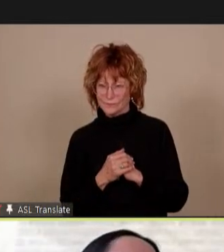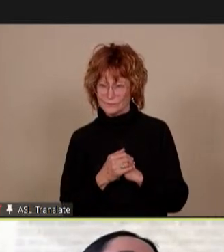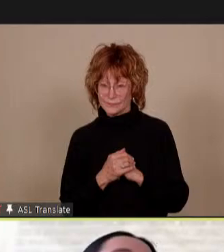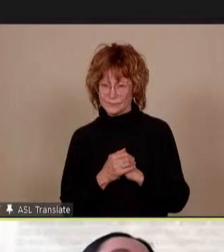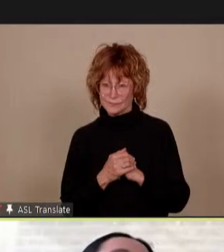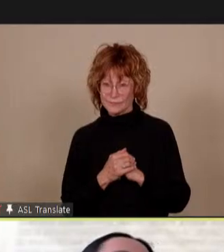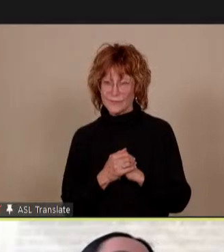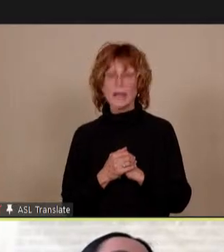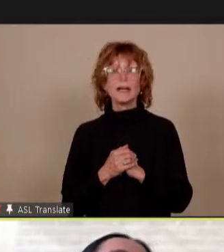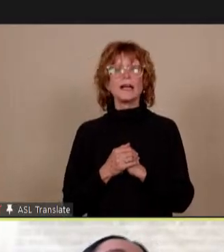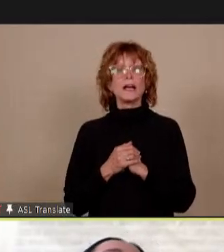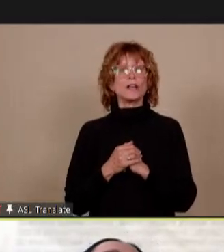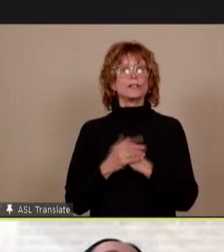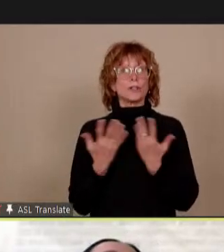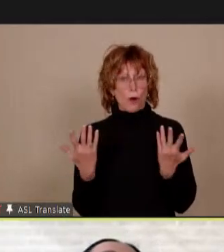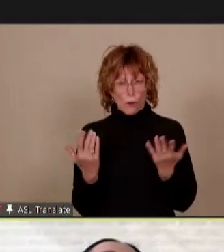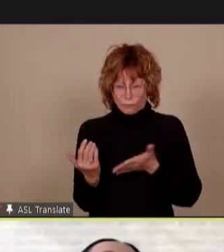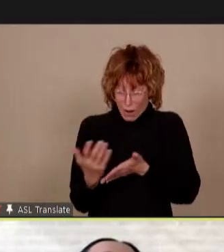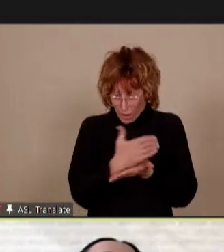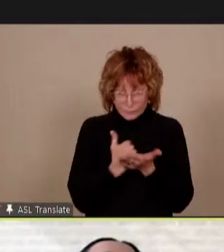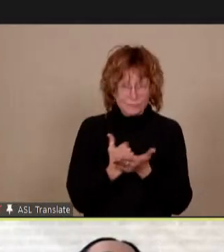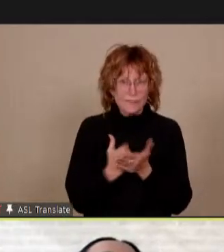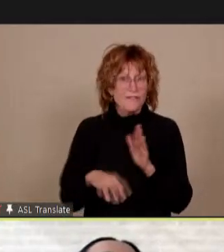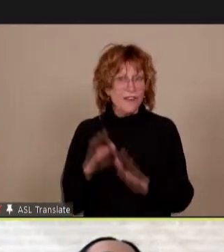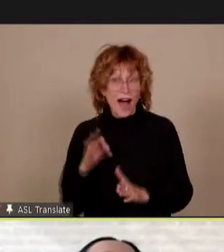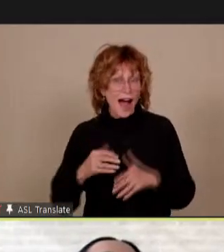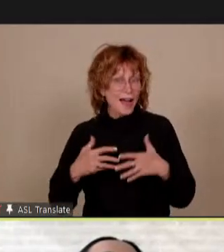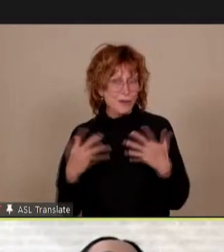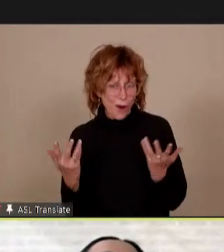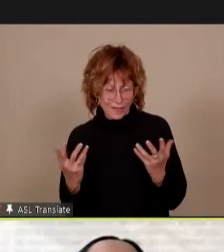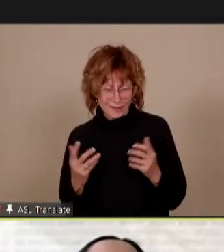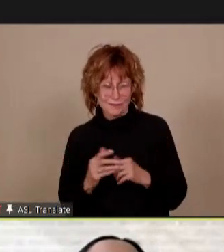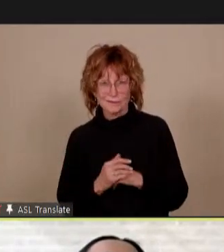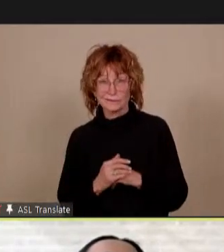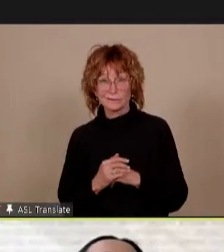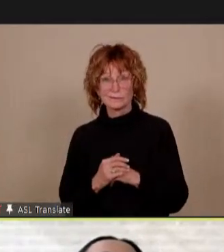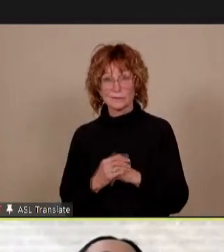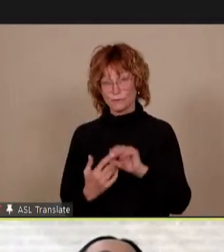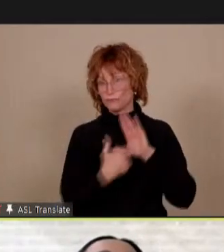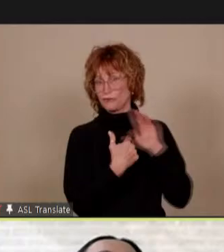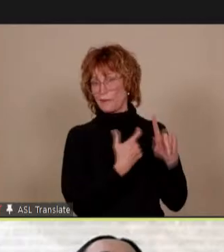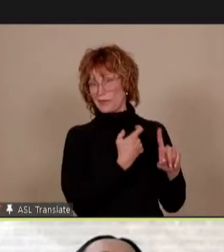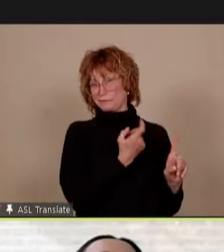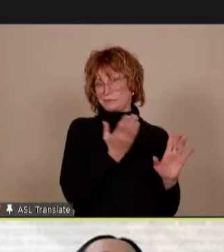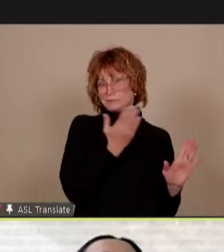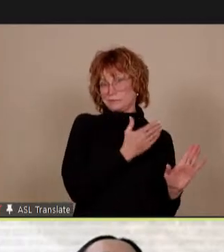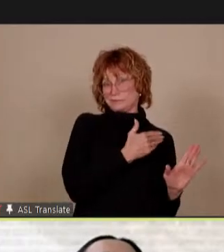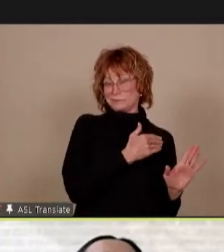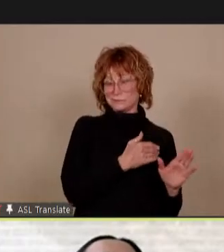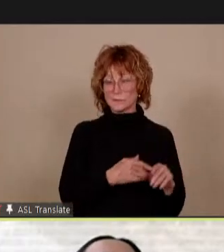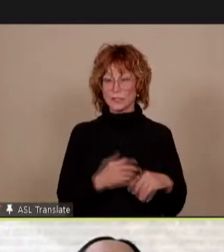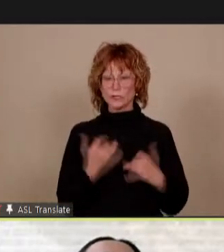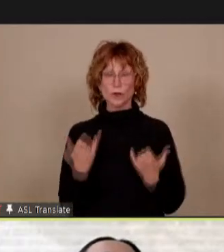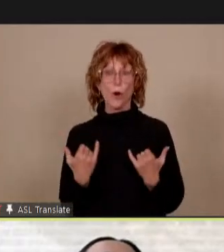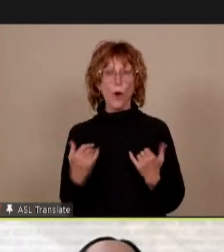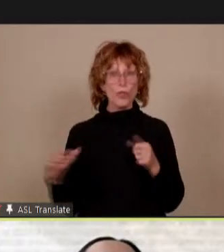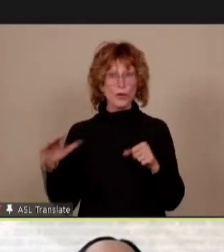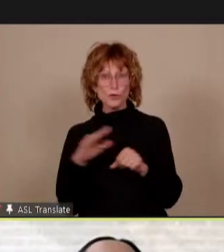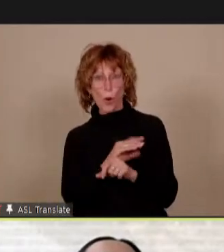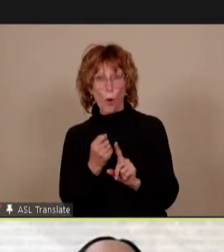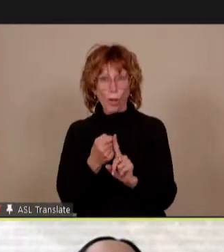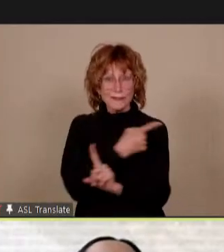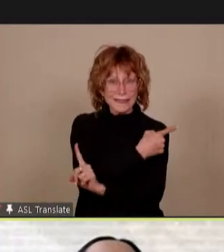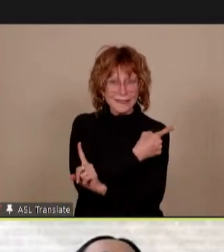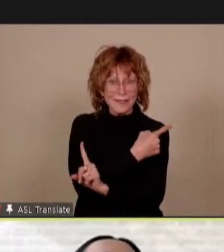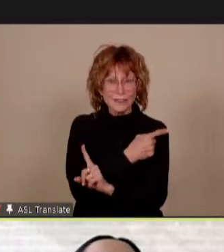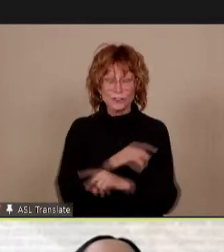Okay, so the findings from the data that I just presented is that total deviation is above